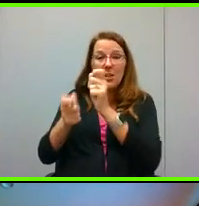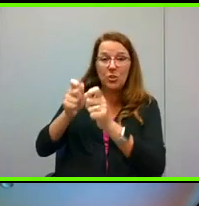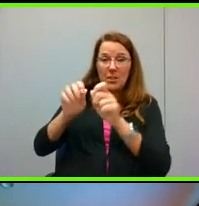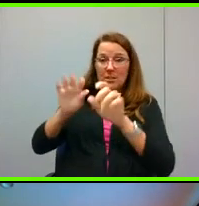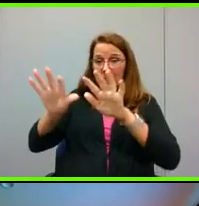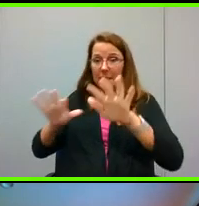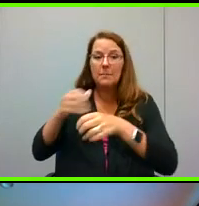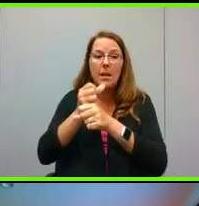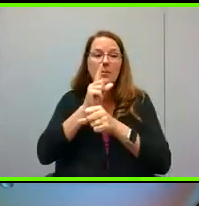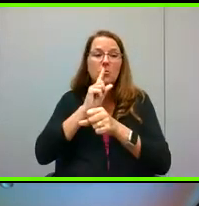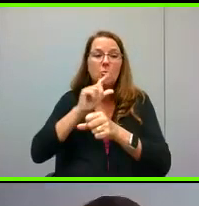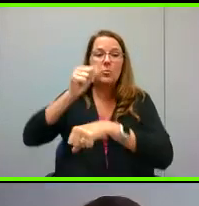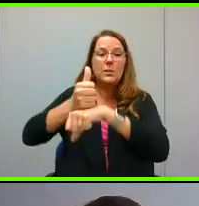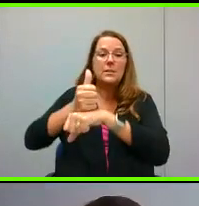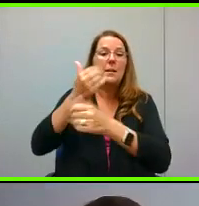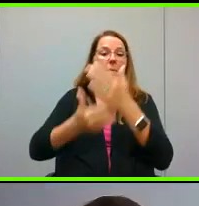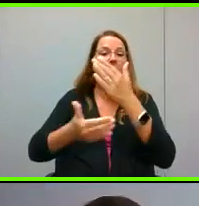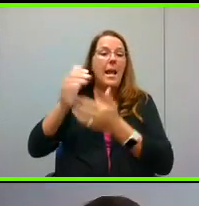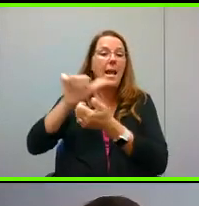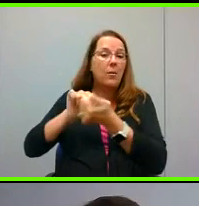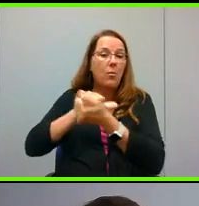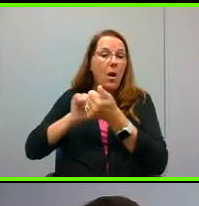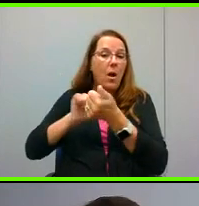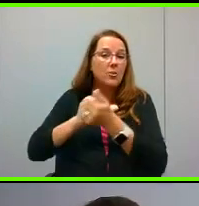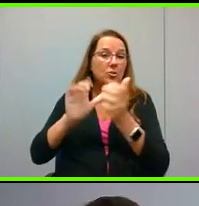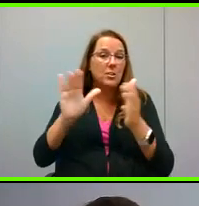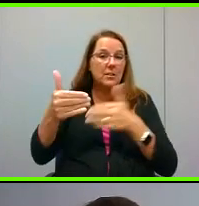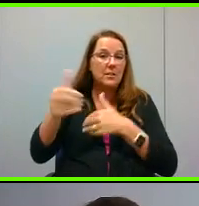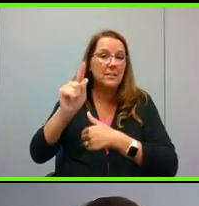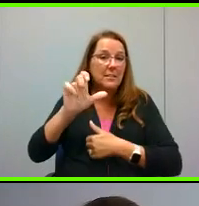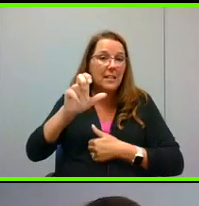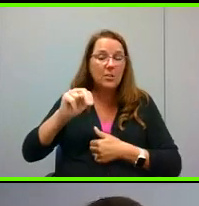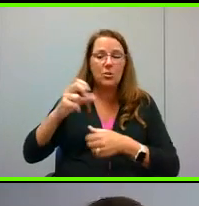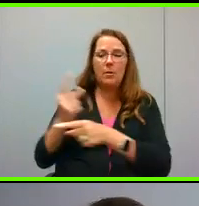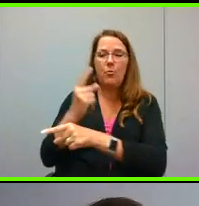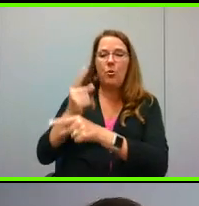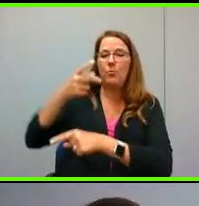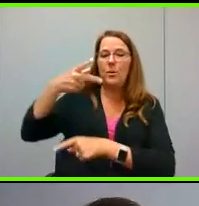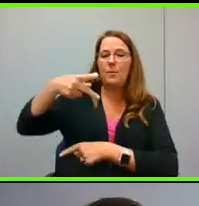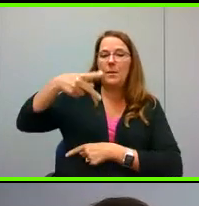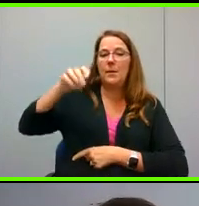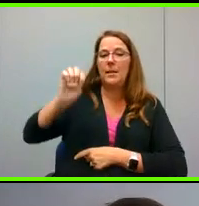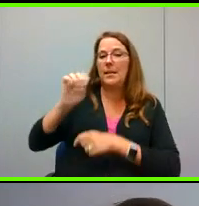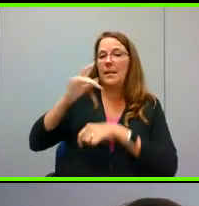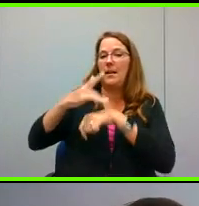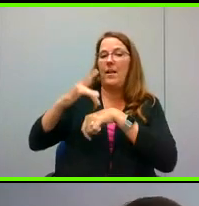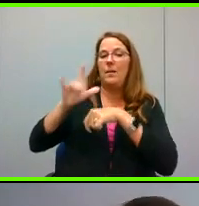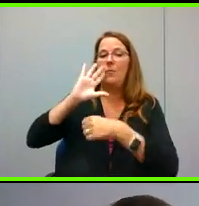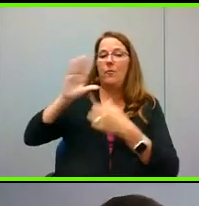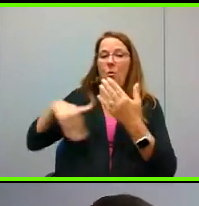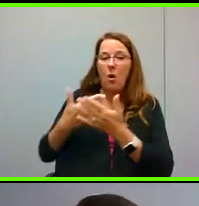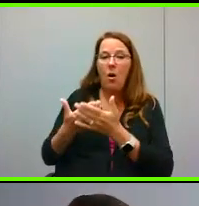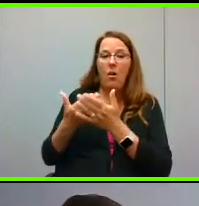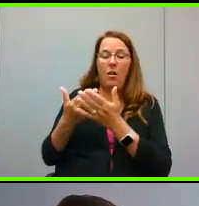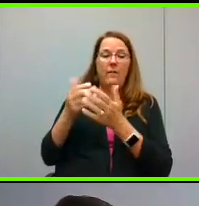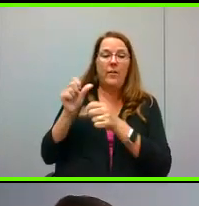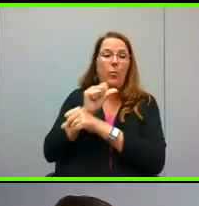washing stations, that there was appropriate PPE available for all of our talent and their